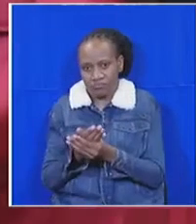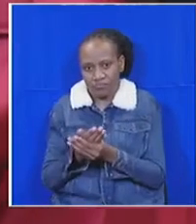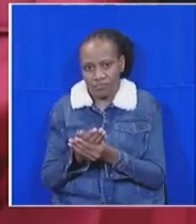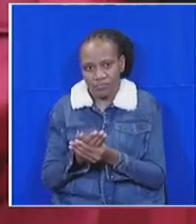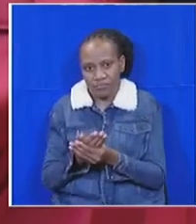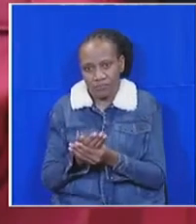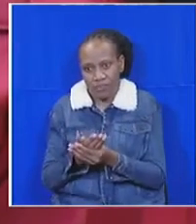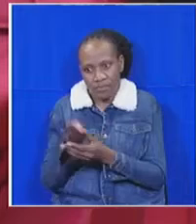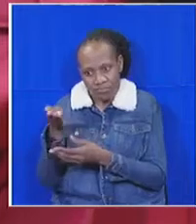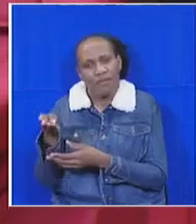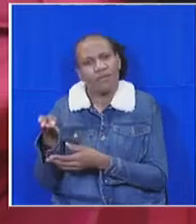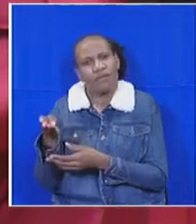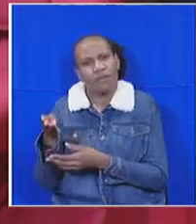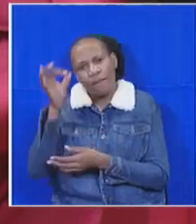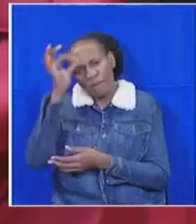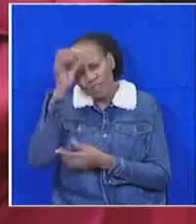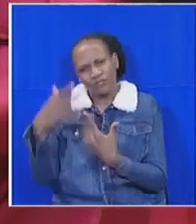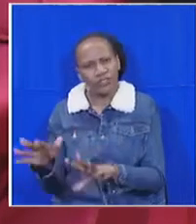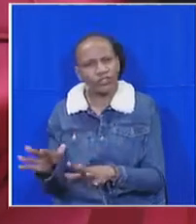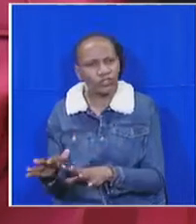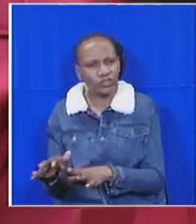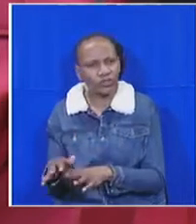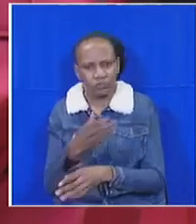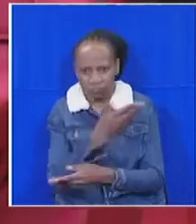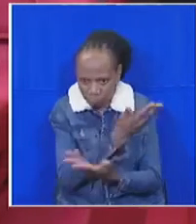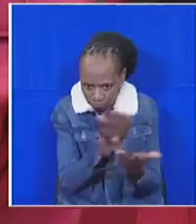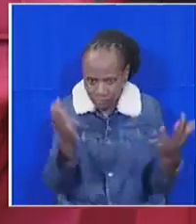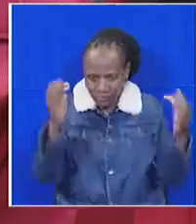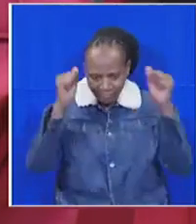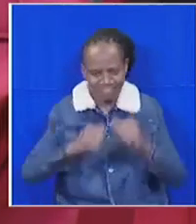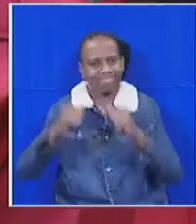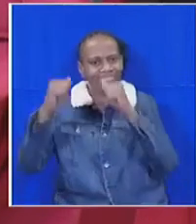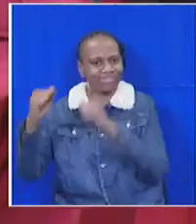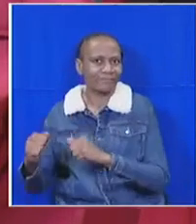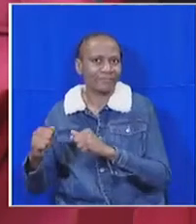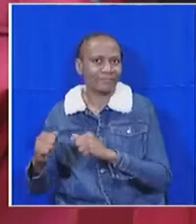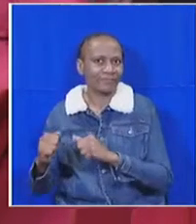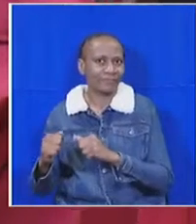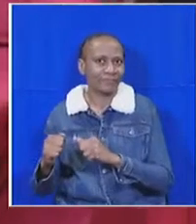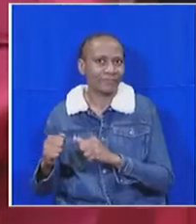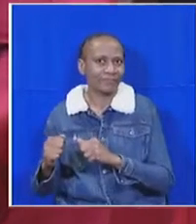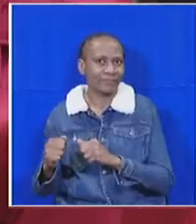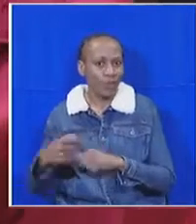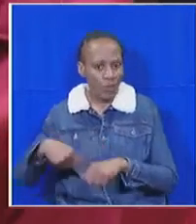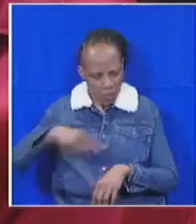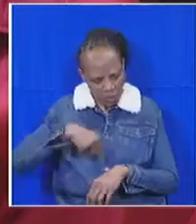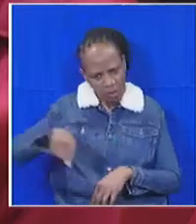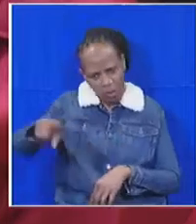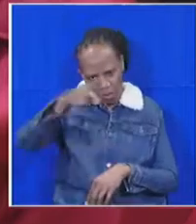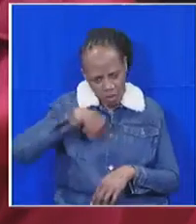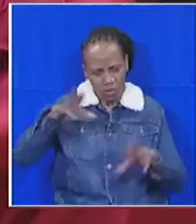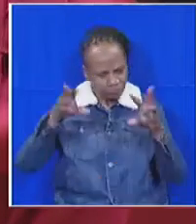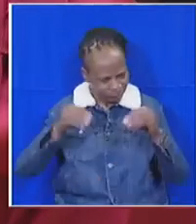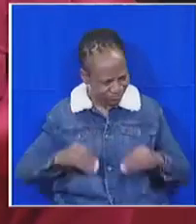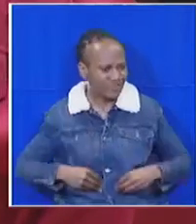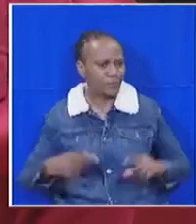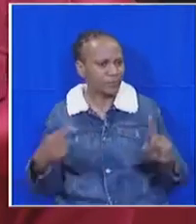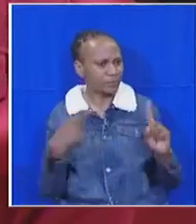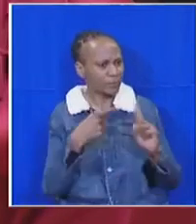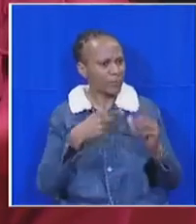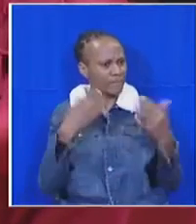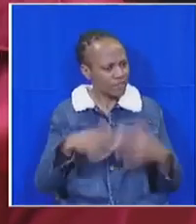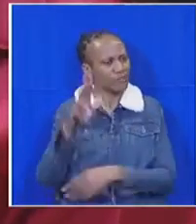effect. Now, it is agreed here, there's no one here who's disputing that she was sworn